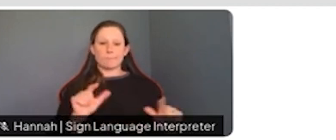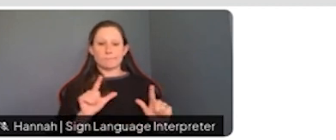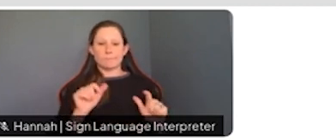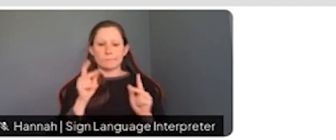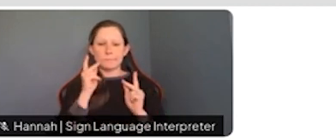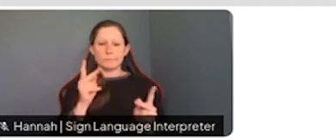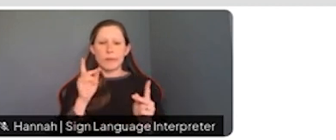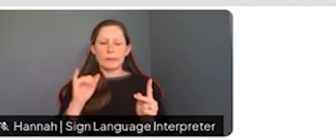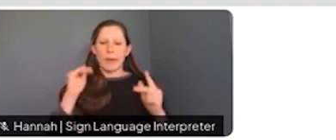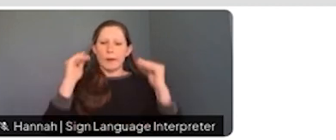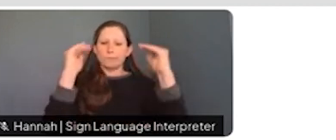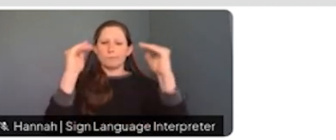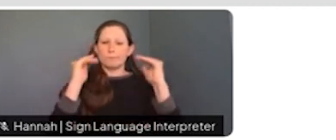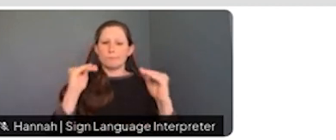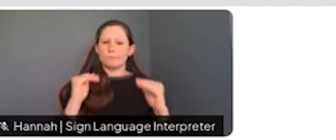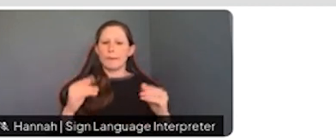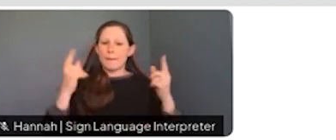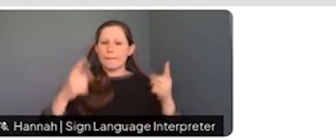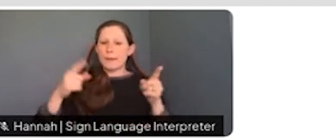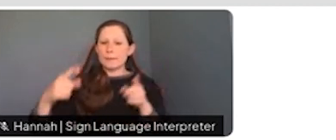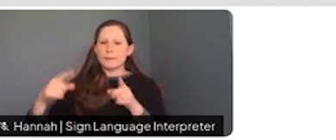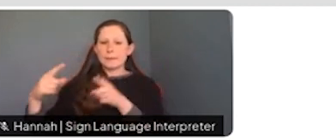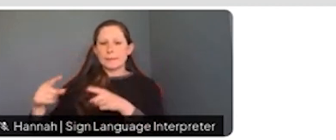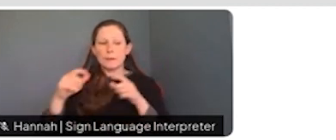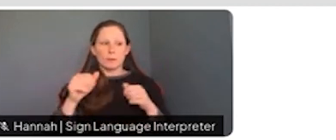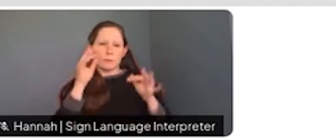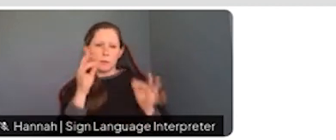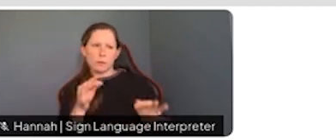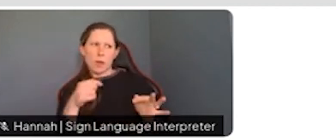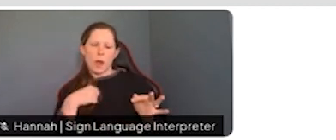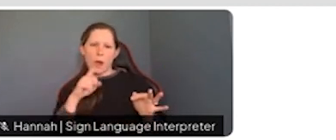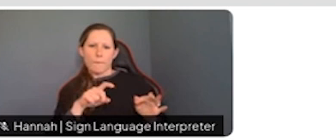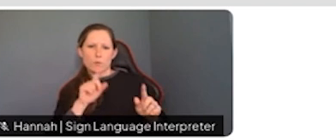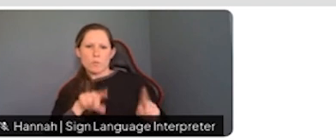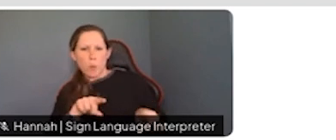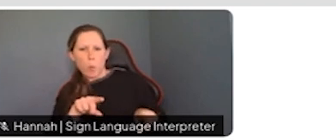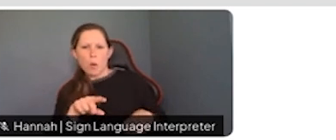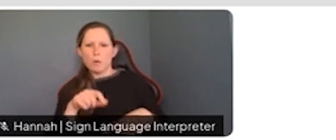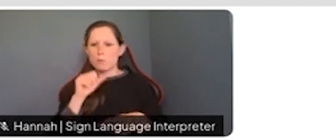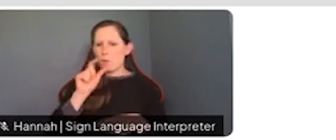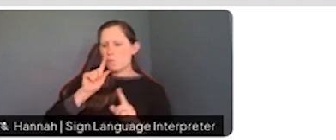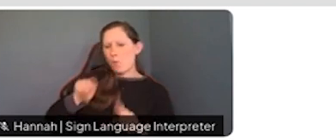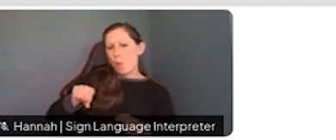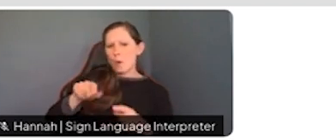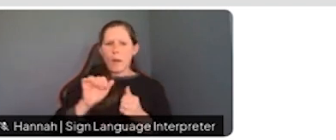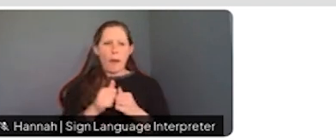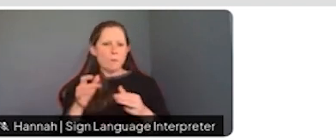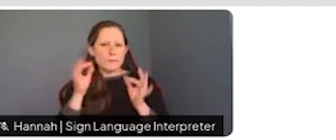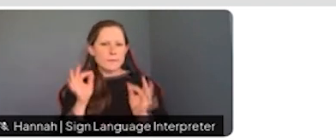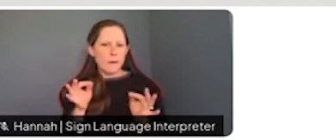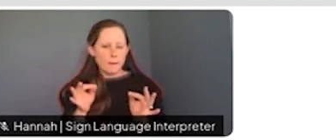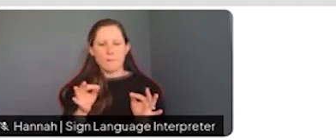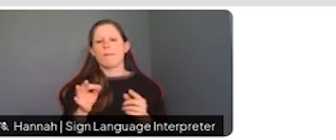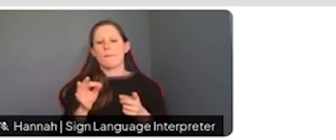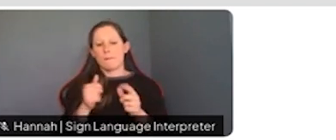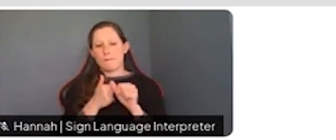chain of events to determine whether you are a reporting company when it comes to CTA requirements.